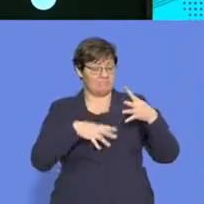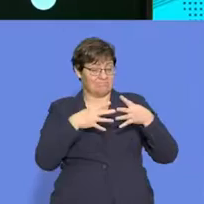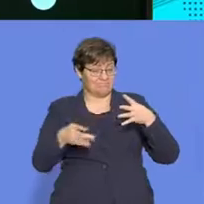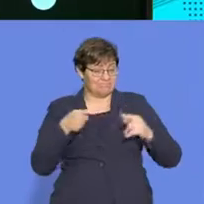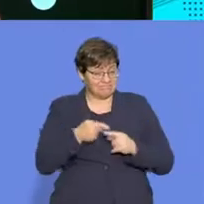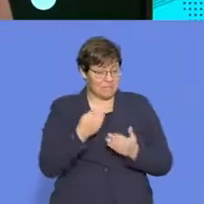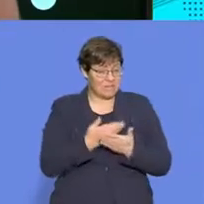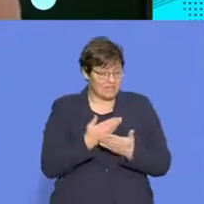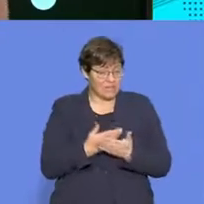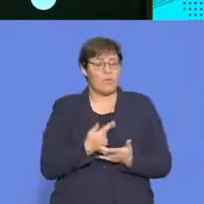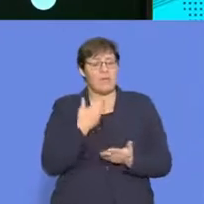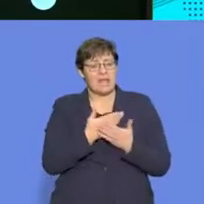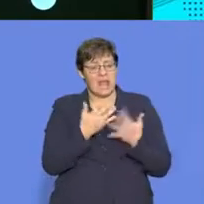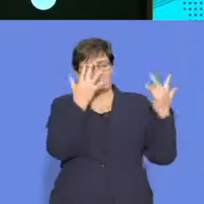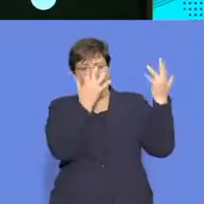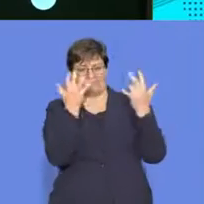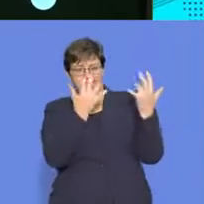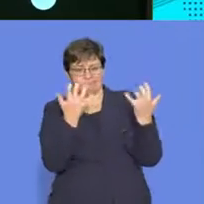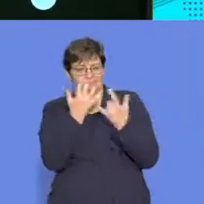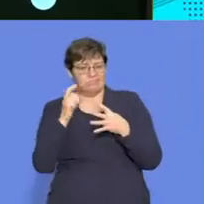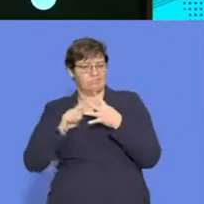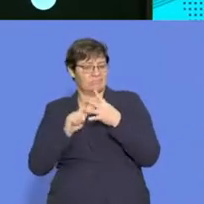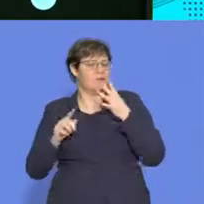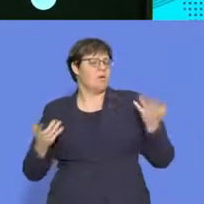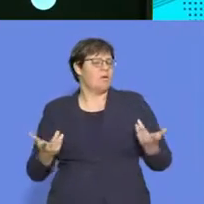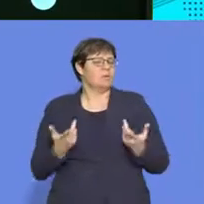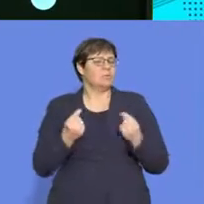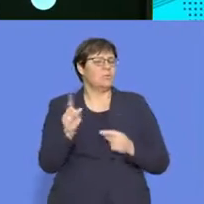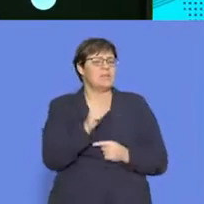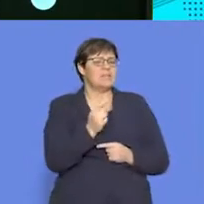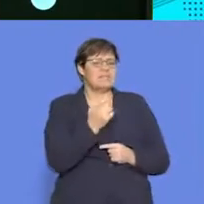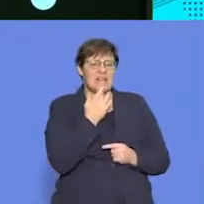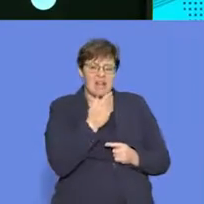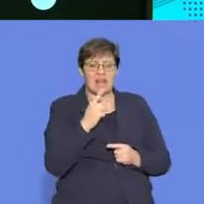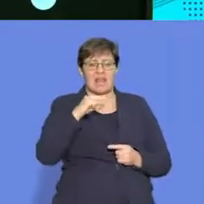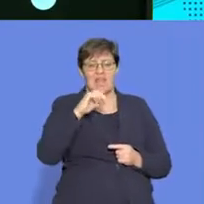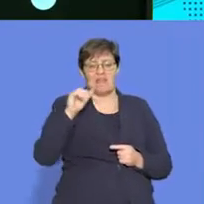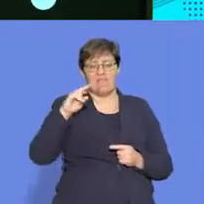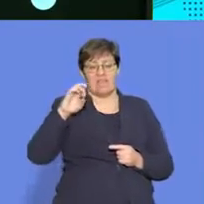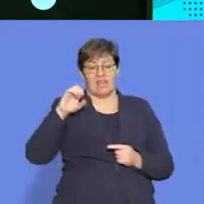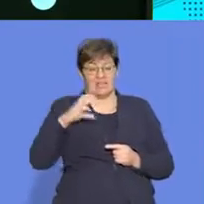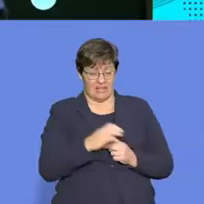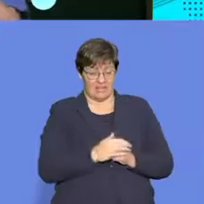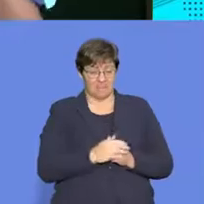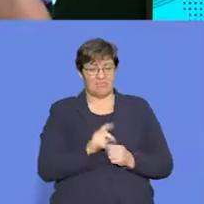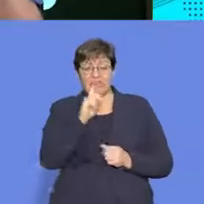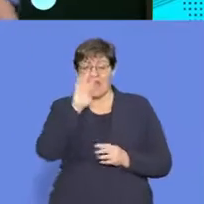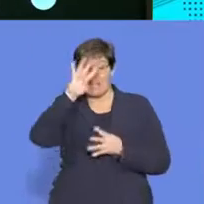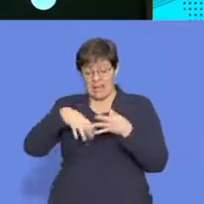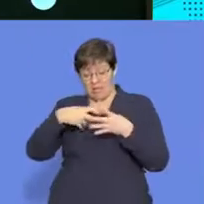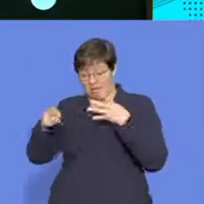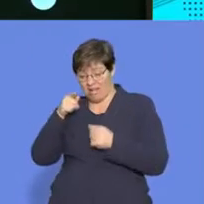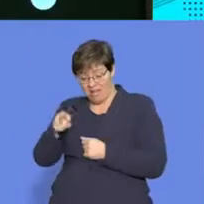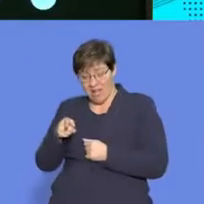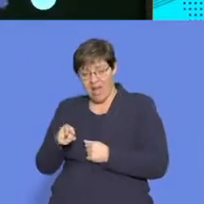potentials to do various calculations with galvanic cells. We've already seen how we can use